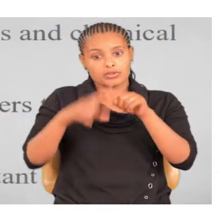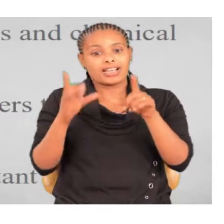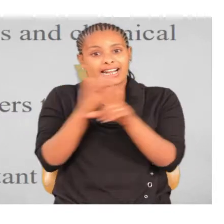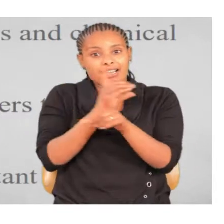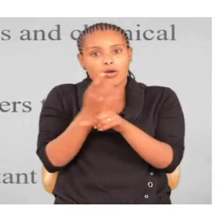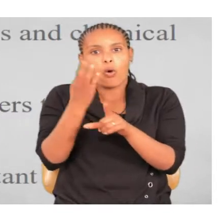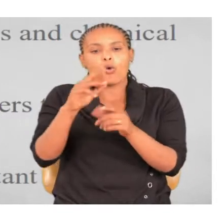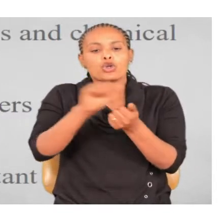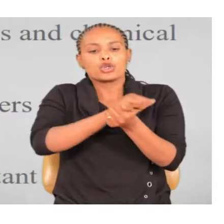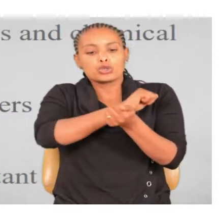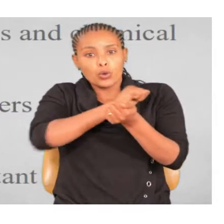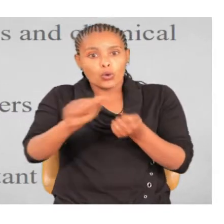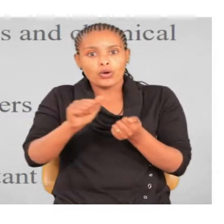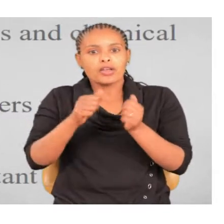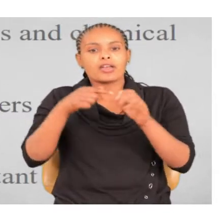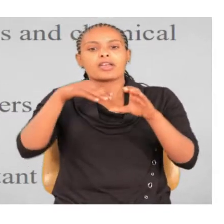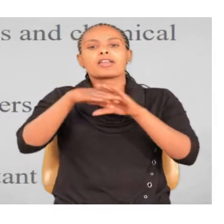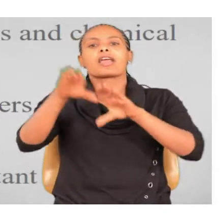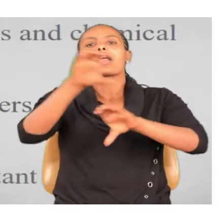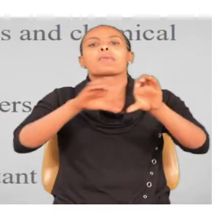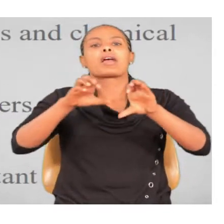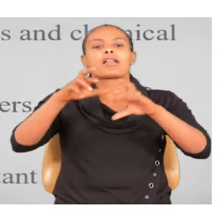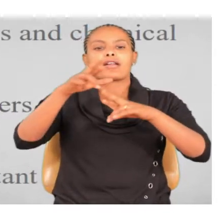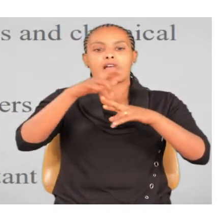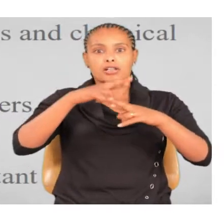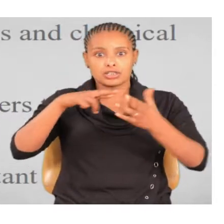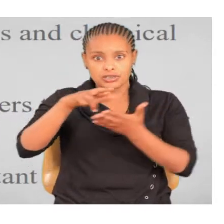or destroyed in a chemical reaction.